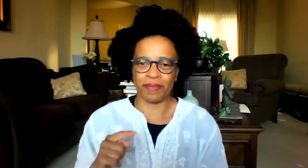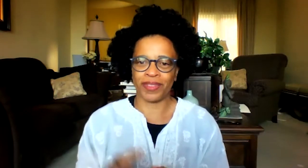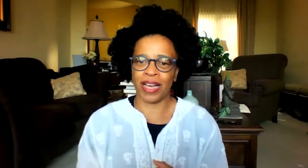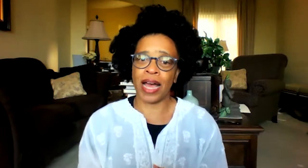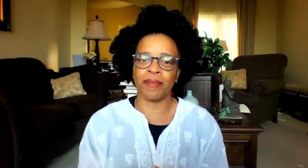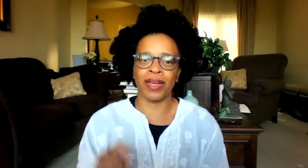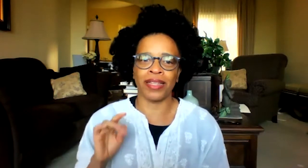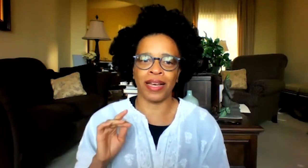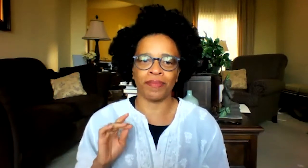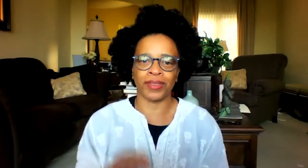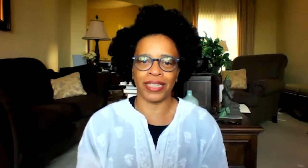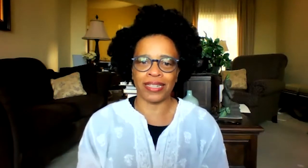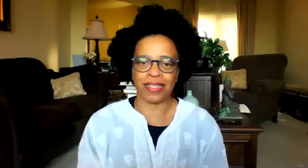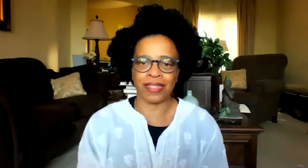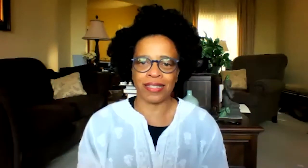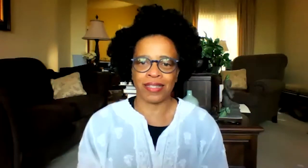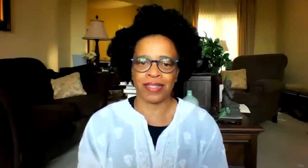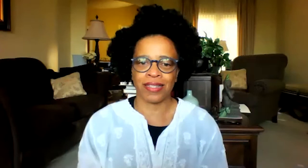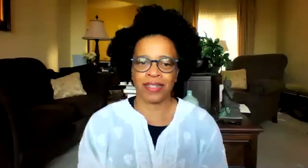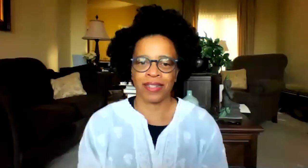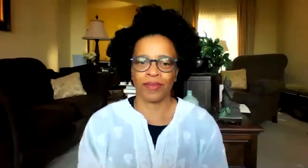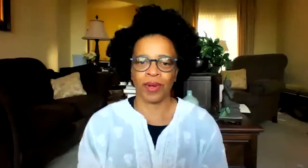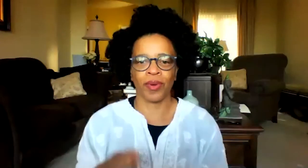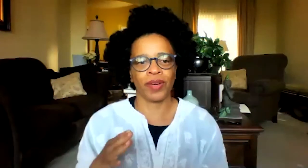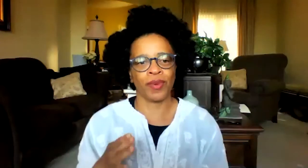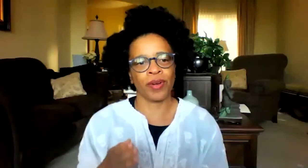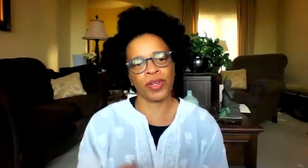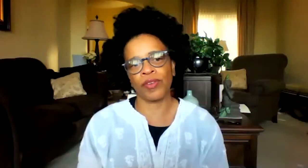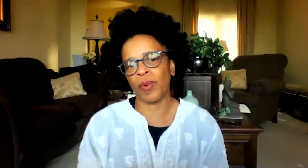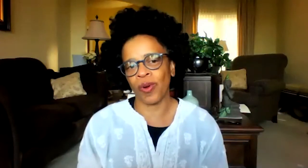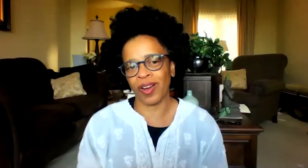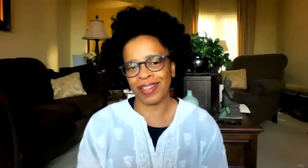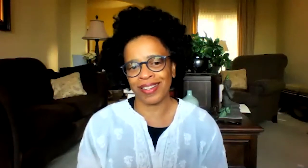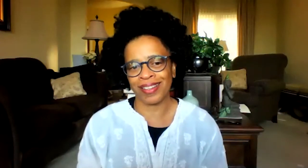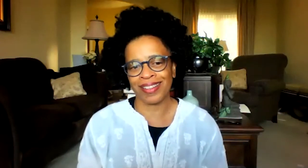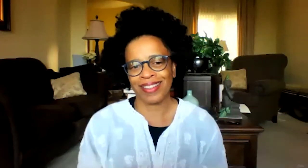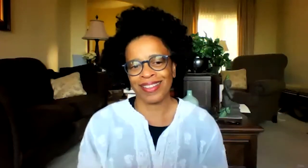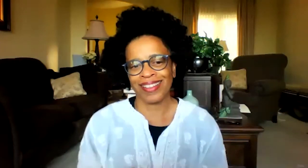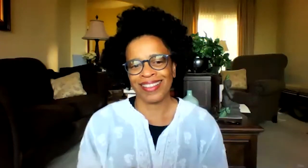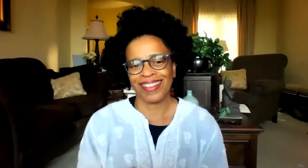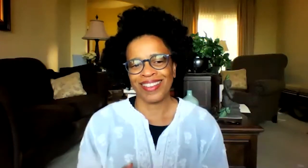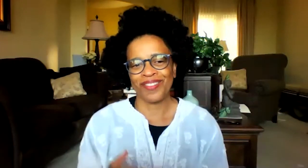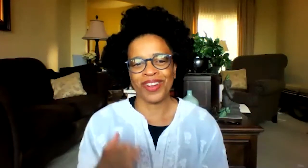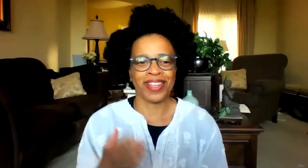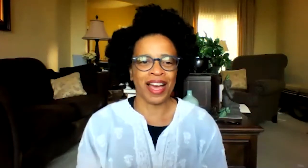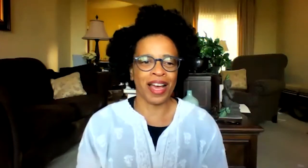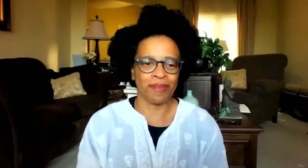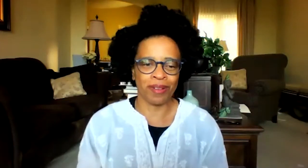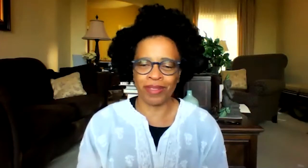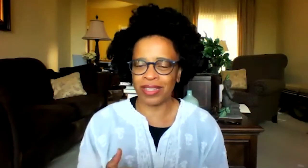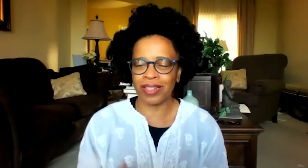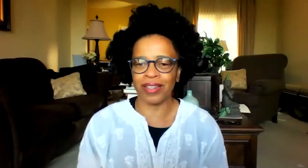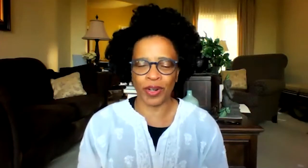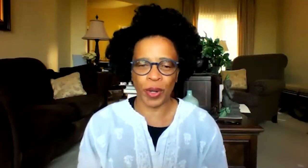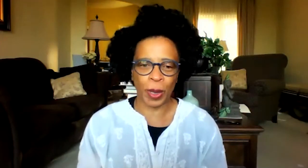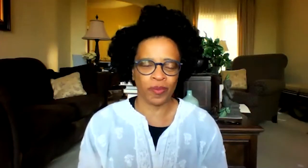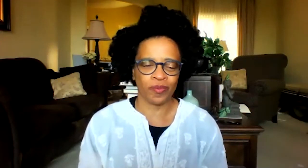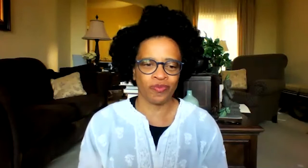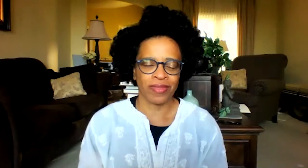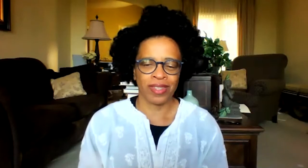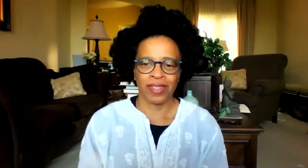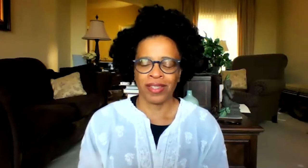So that time and that place. Where were you born? What time? What was the